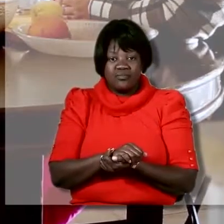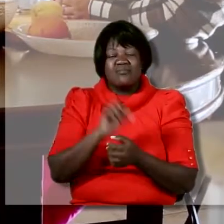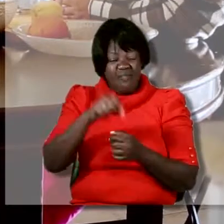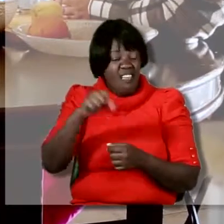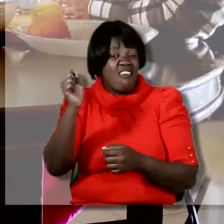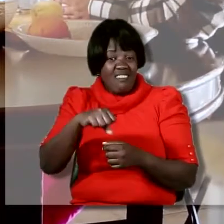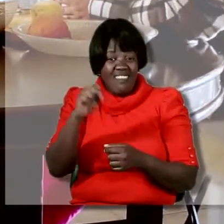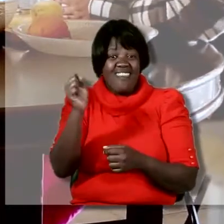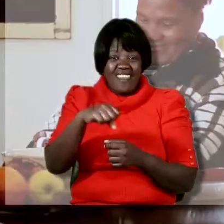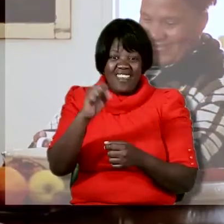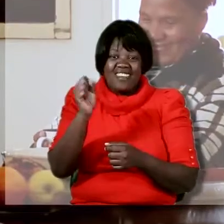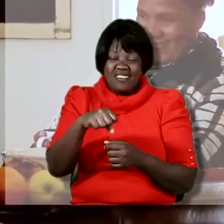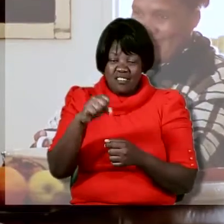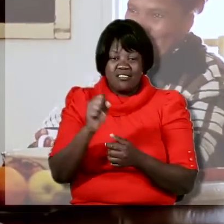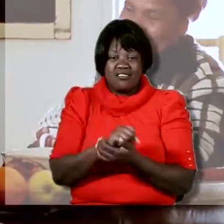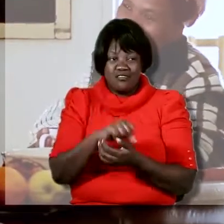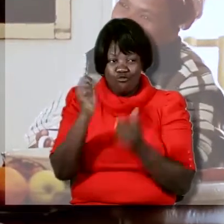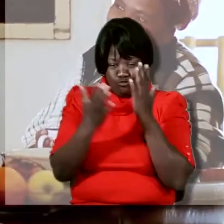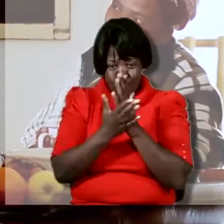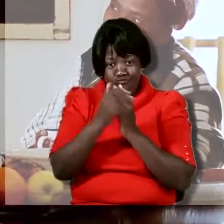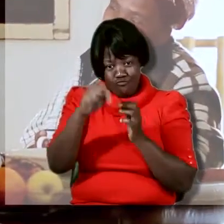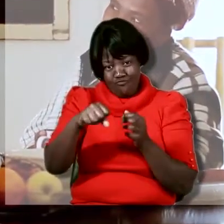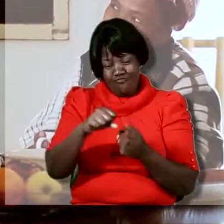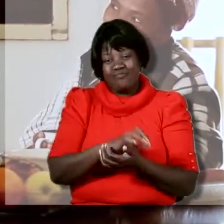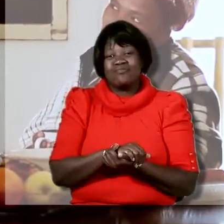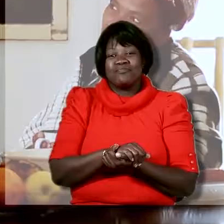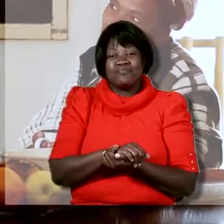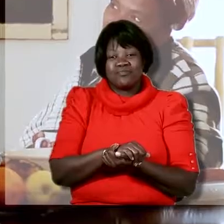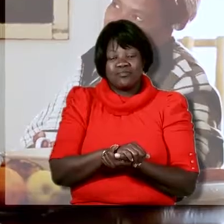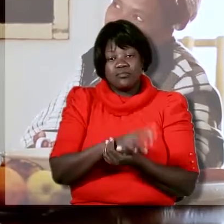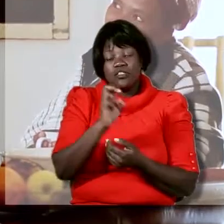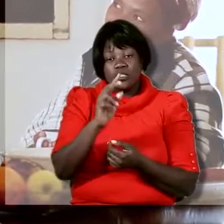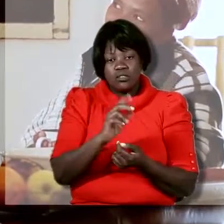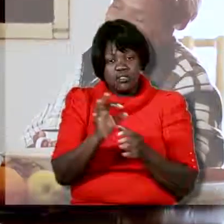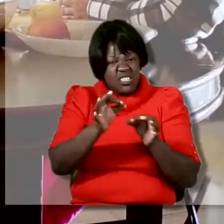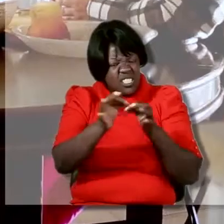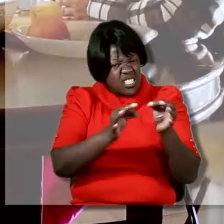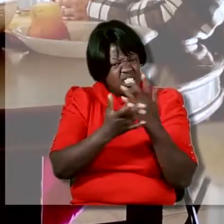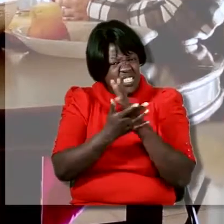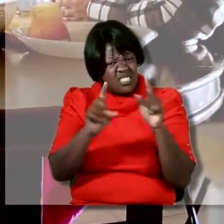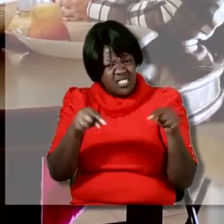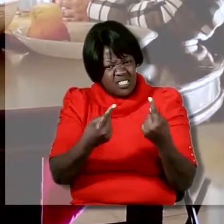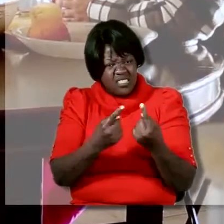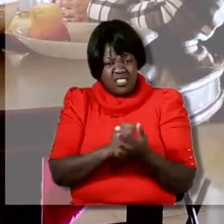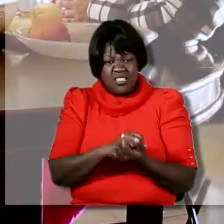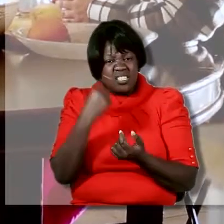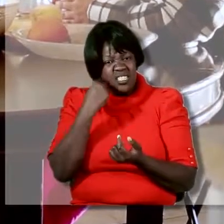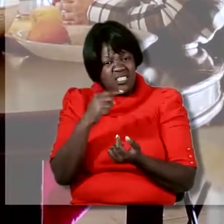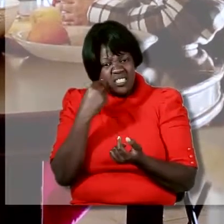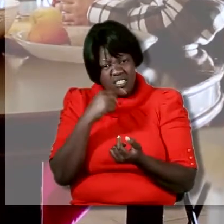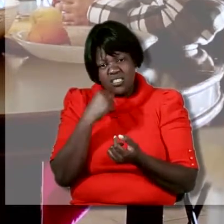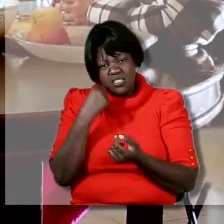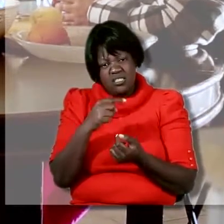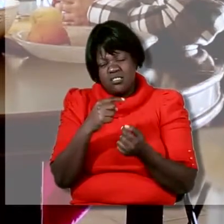Oh, okay. Oh, well, maybe you can explain some of that to me too. Because English is still Greek to me. Oh, gladly,